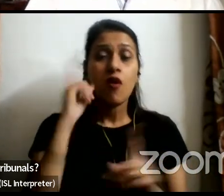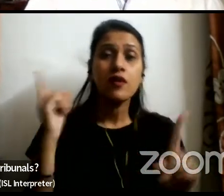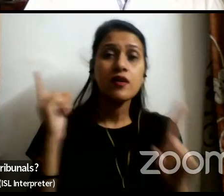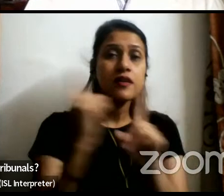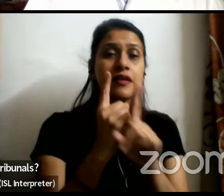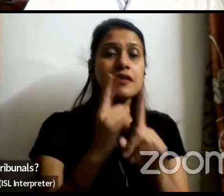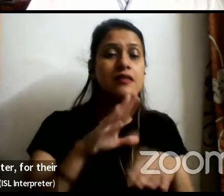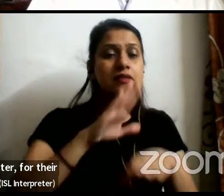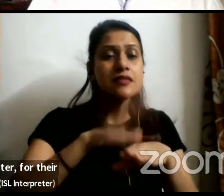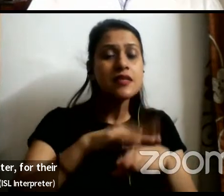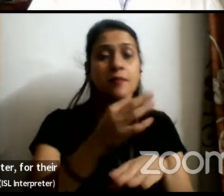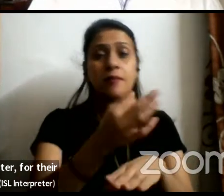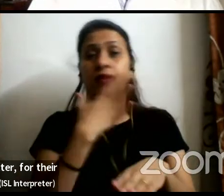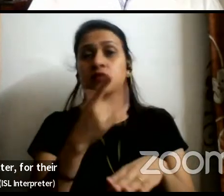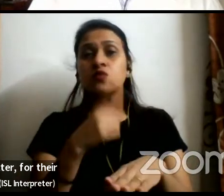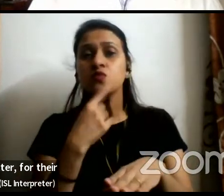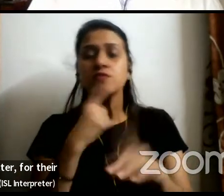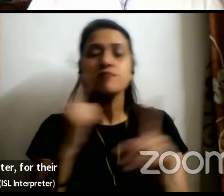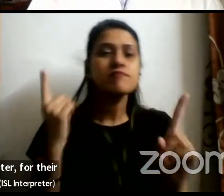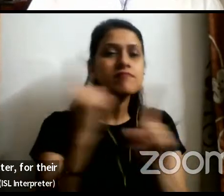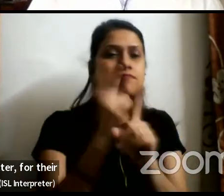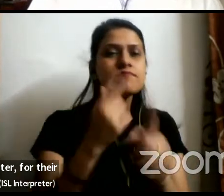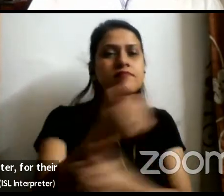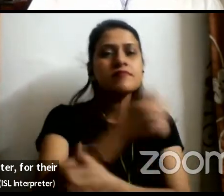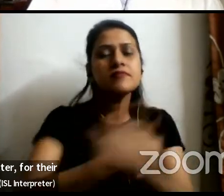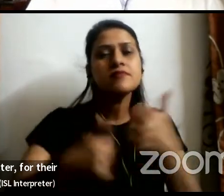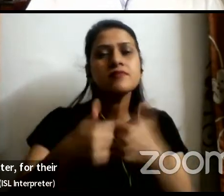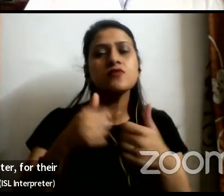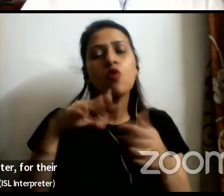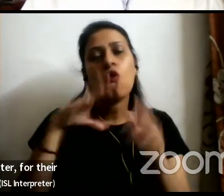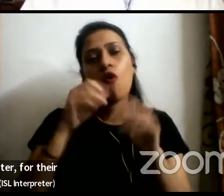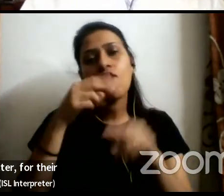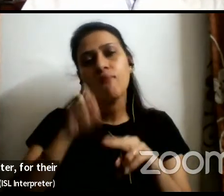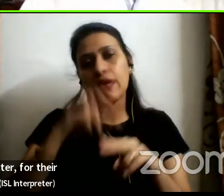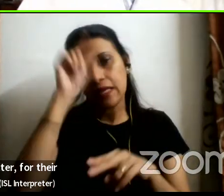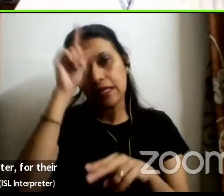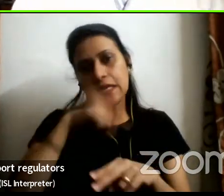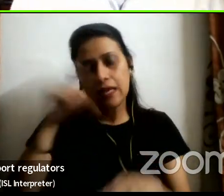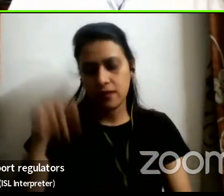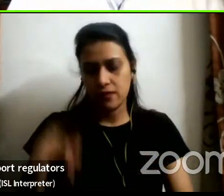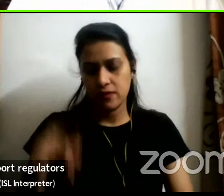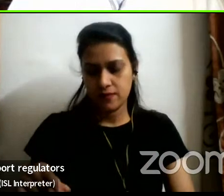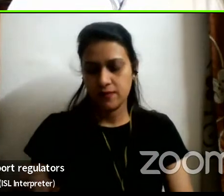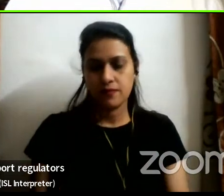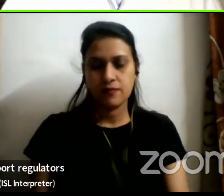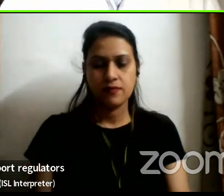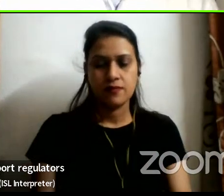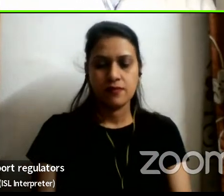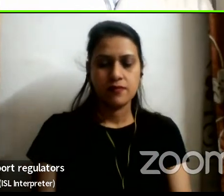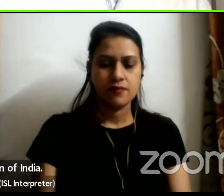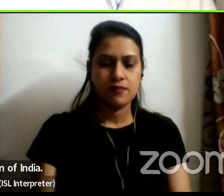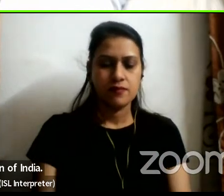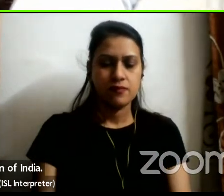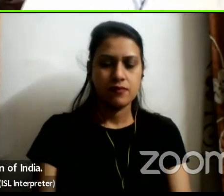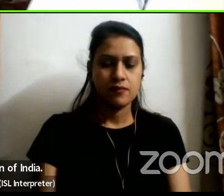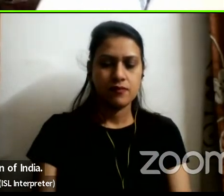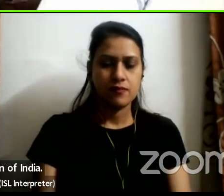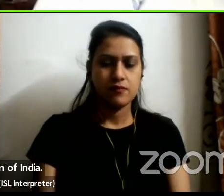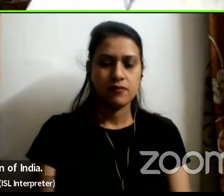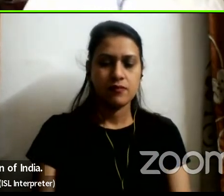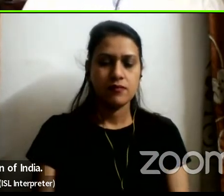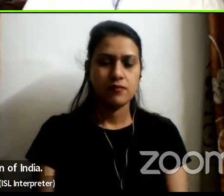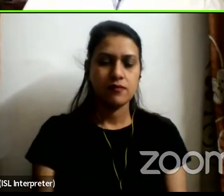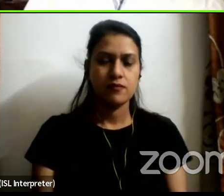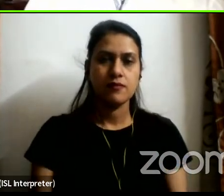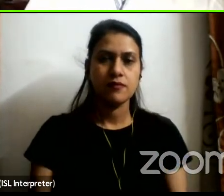and expert regulators like the Competition Commission of India? So, all very significant questions, but if I